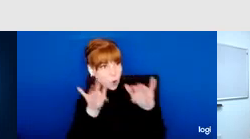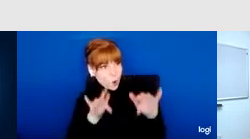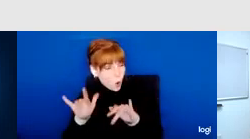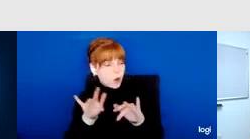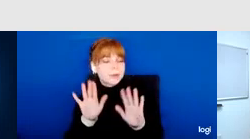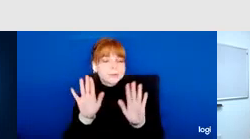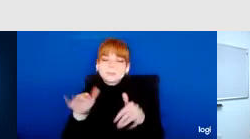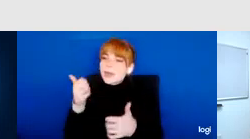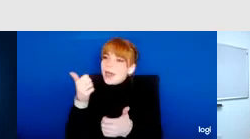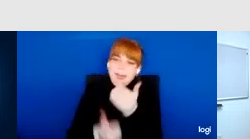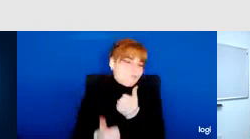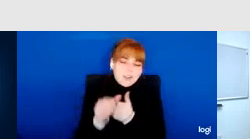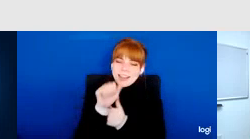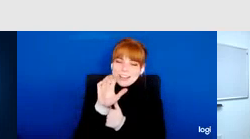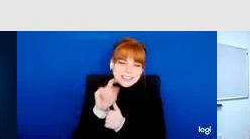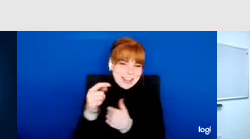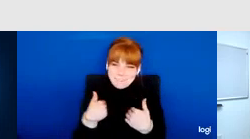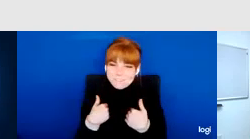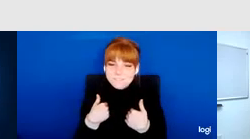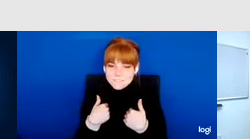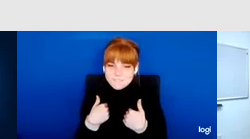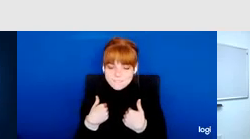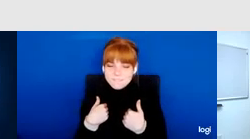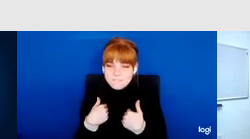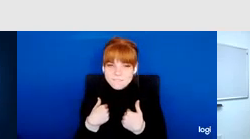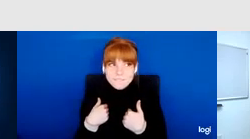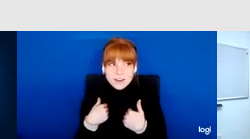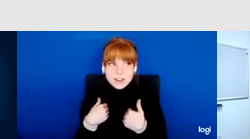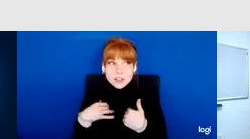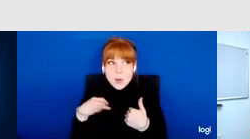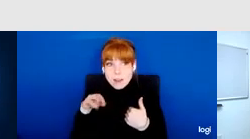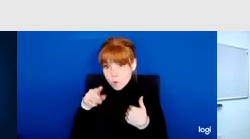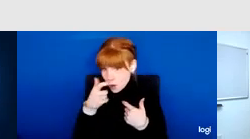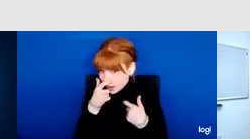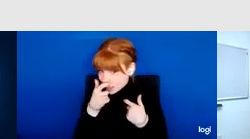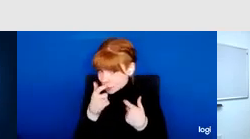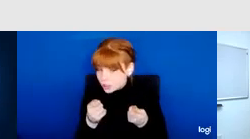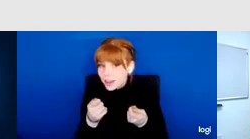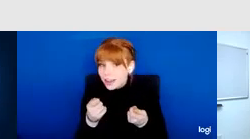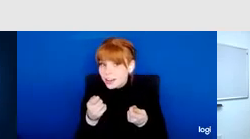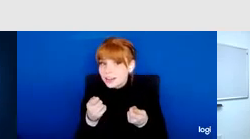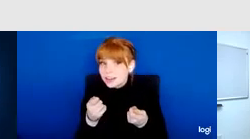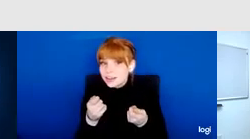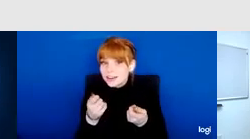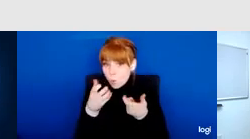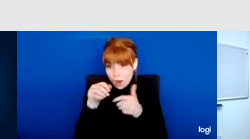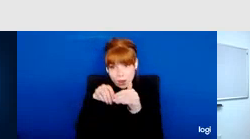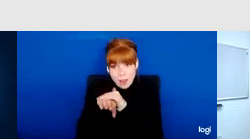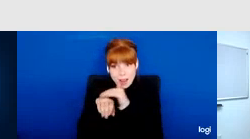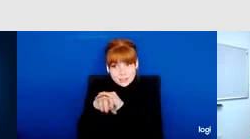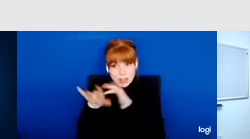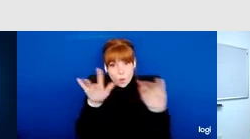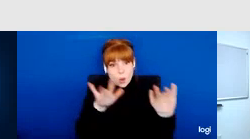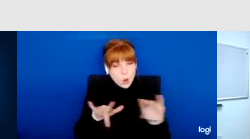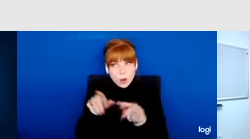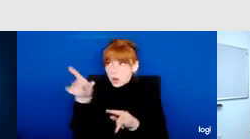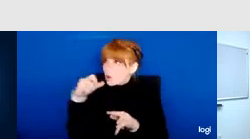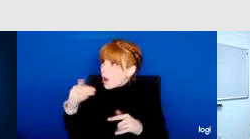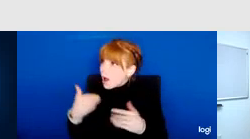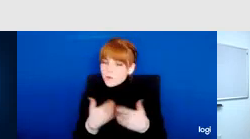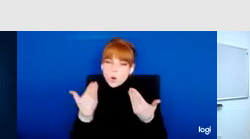single ACT has a coordinator, and we're working to change that. So if you are interested in being a coordinator for an ACT that does not have one, contact